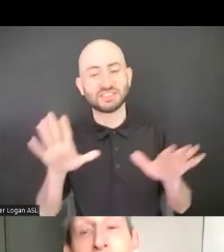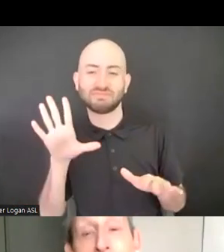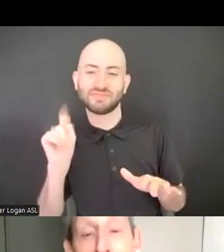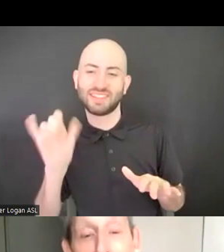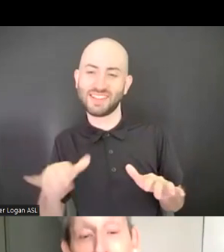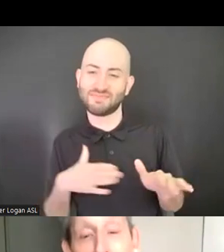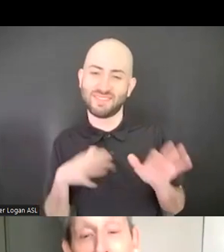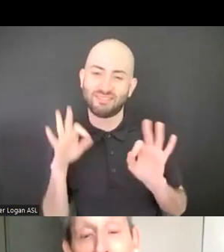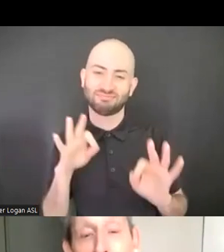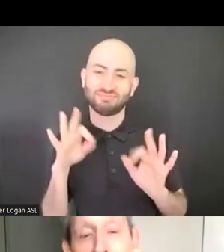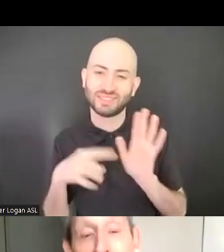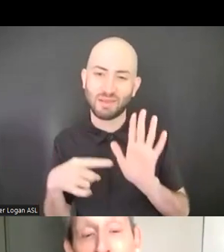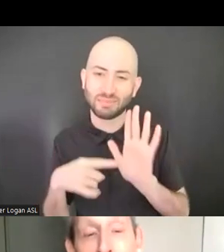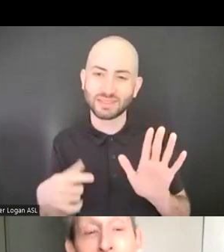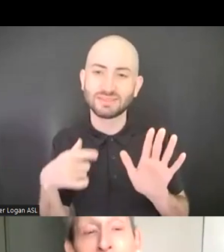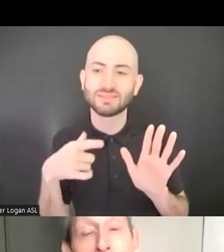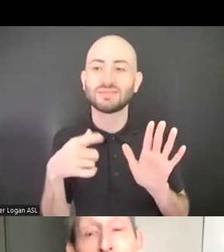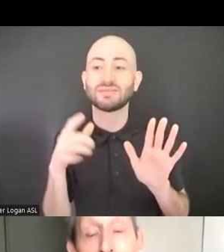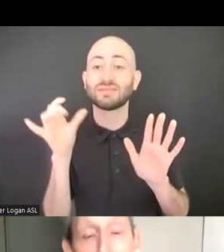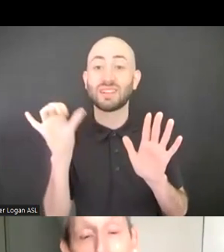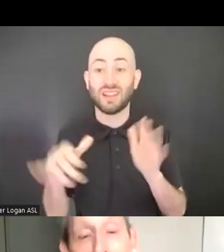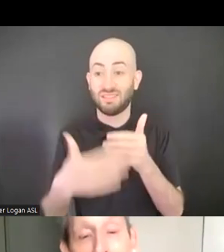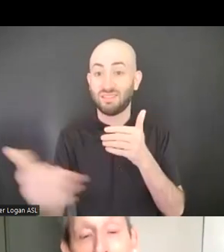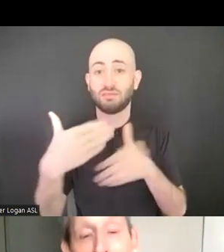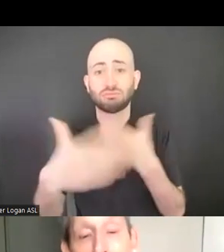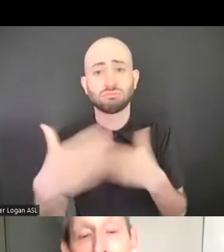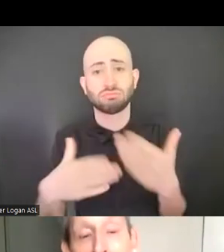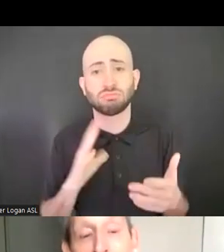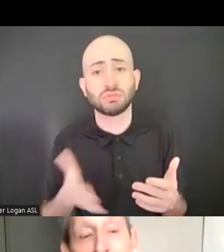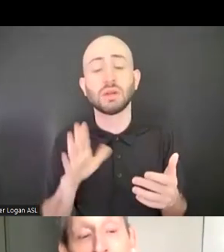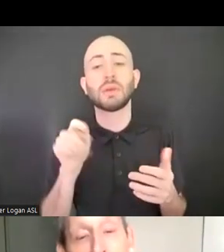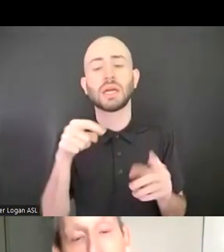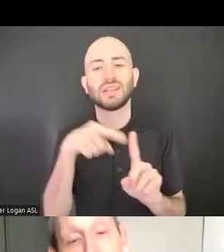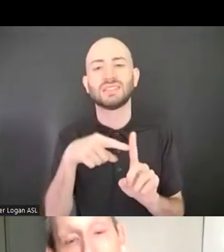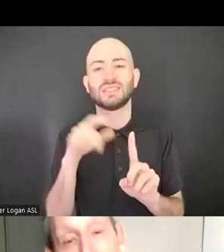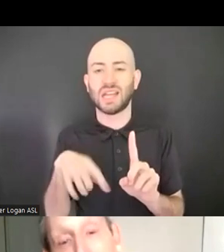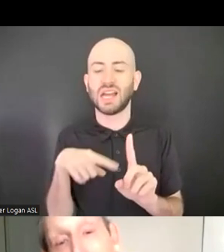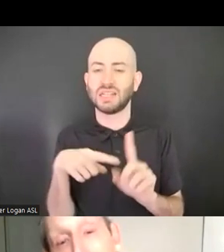and thereafter everything went fine but it was a blatant example of it